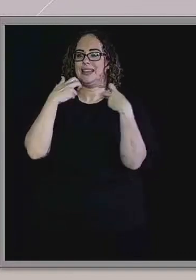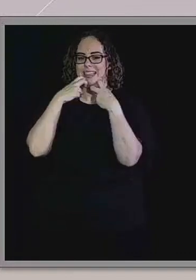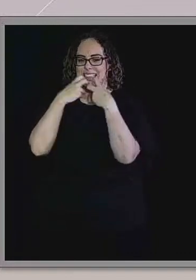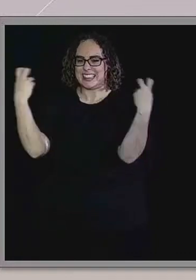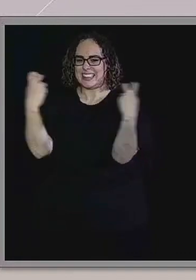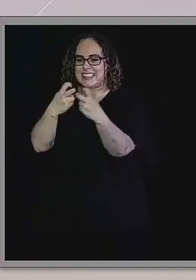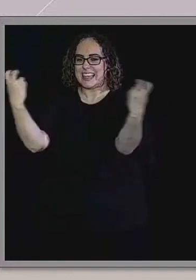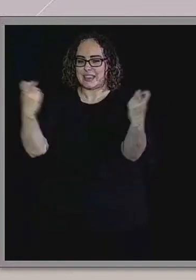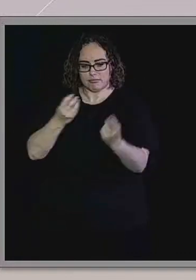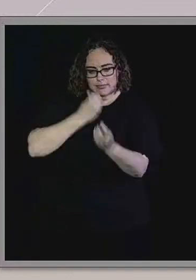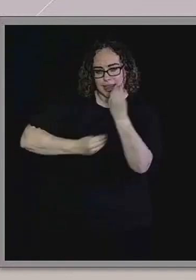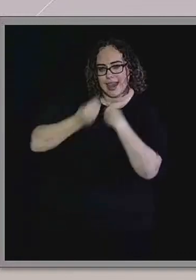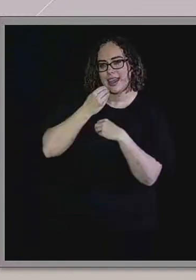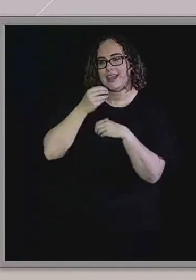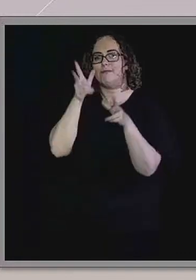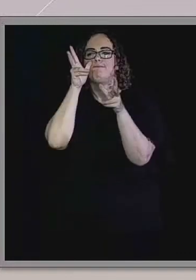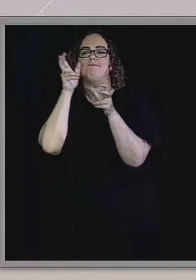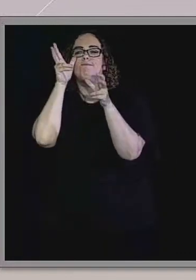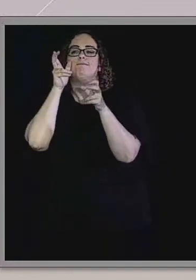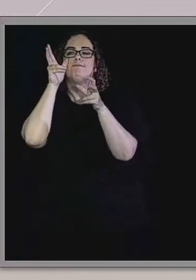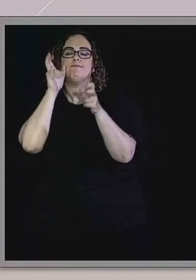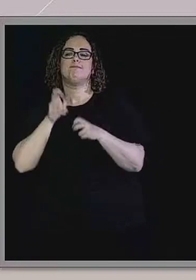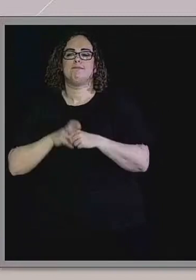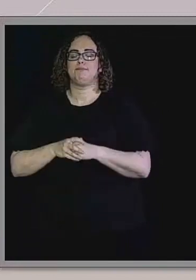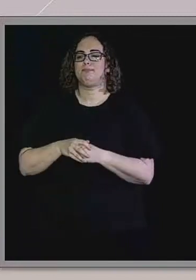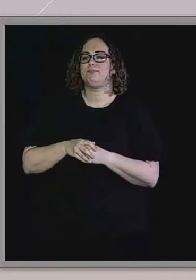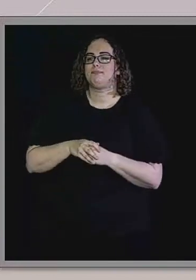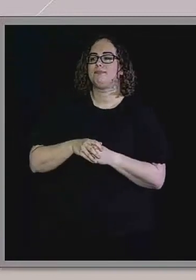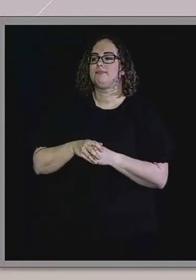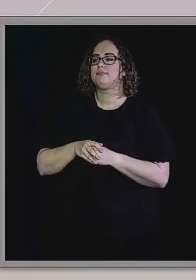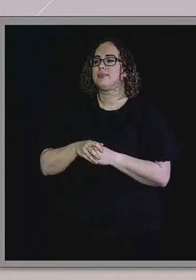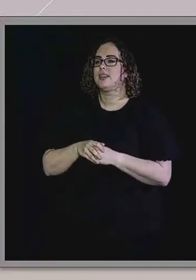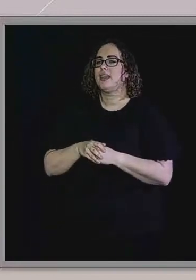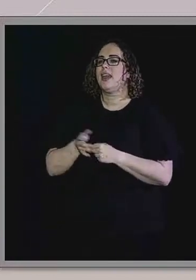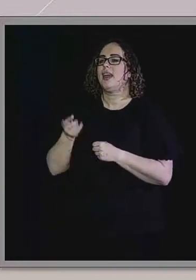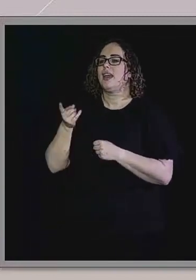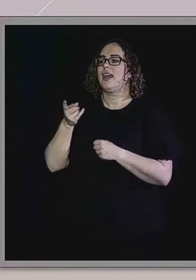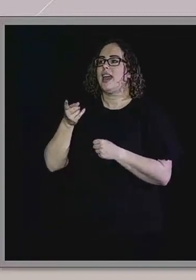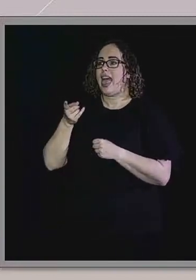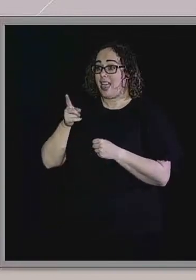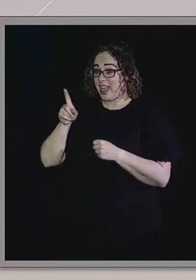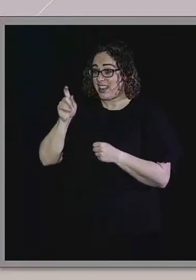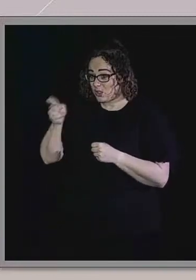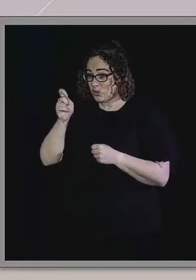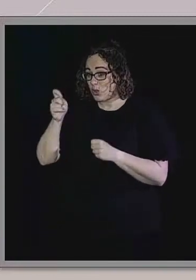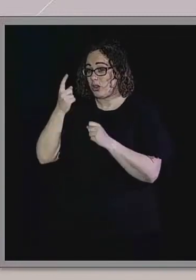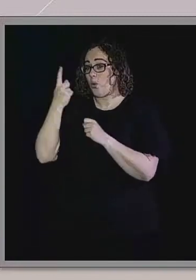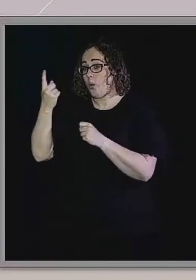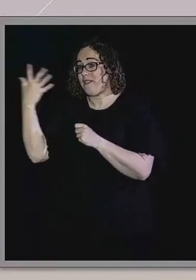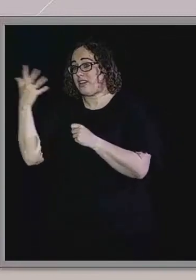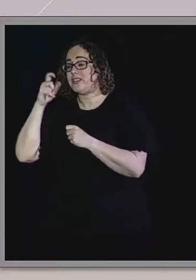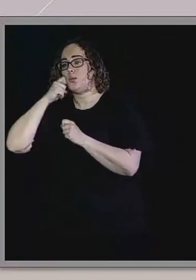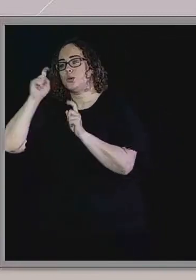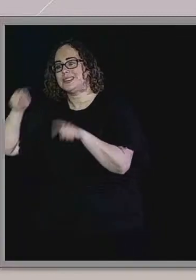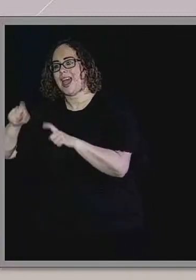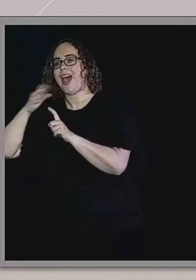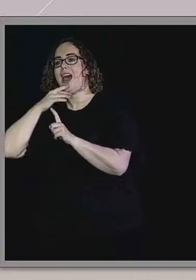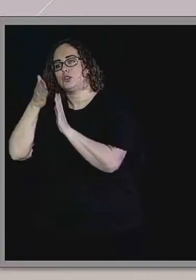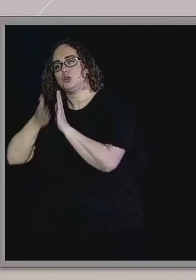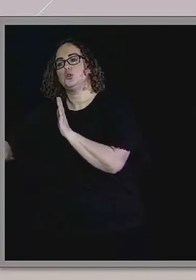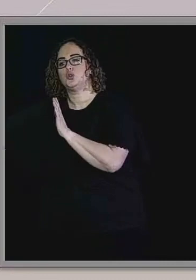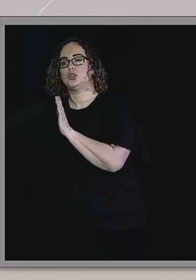And of course, we'll see you as we commence our next set of sessions. You are, of course, at